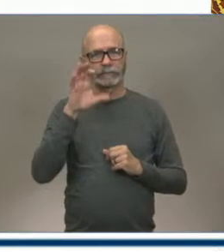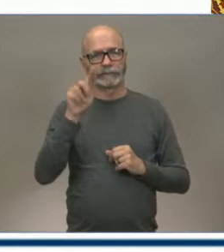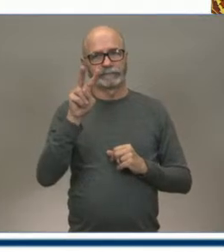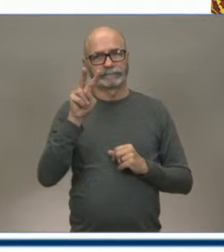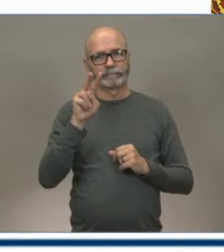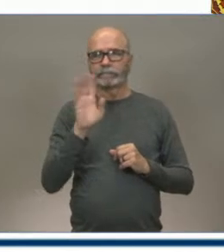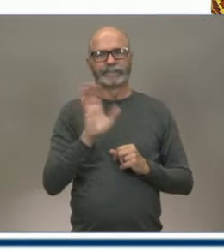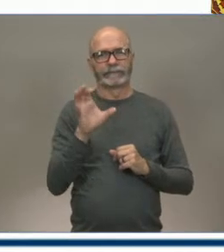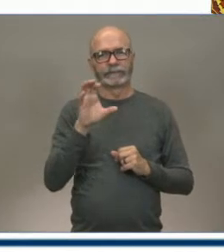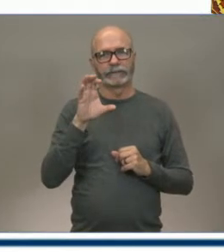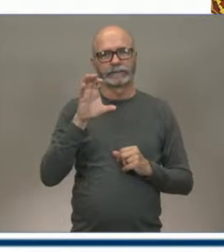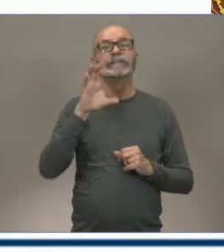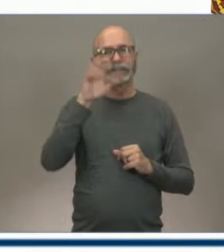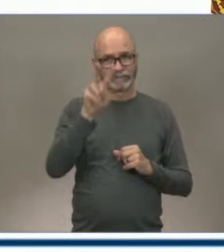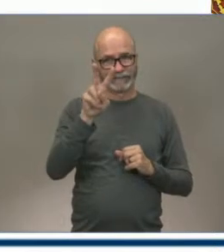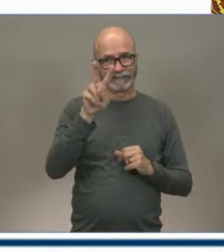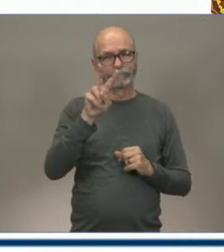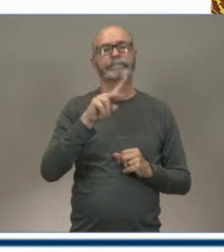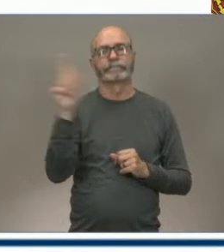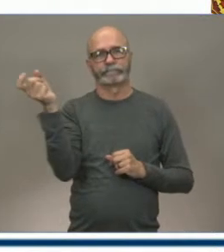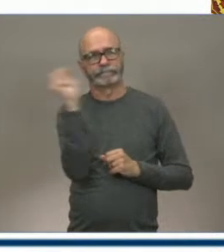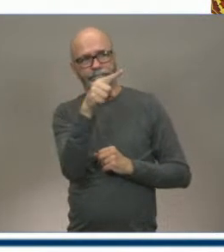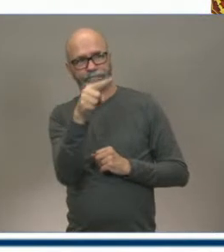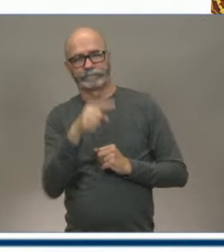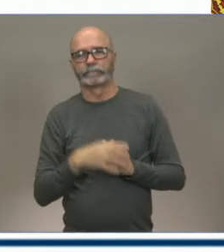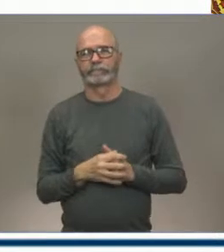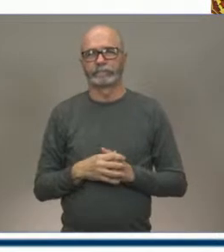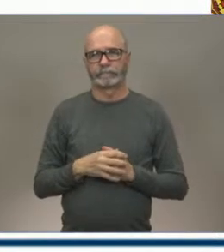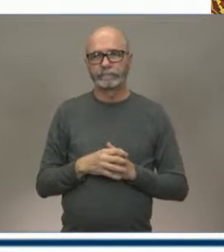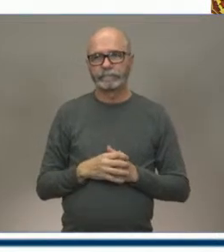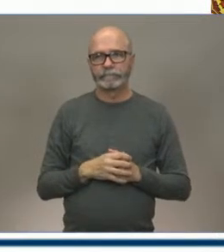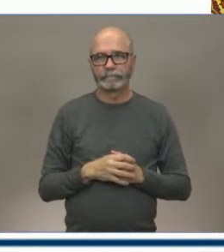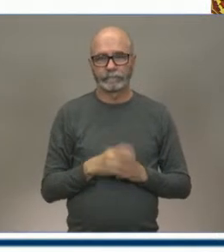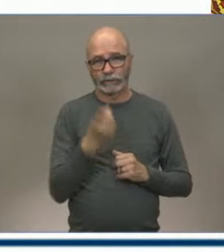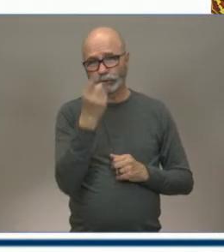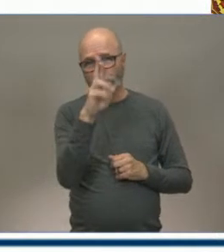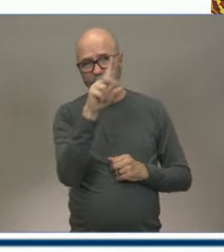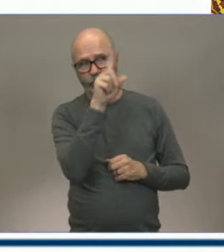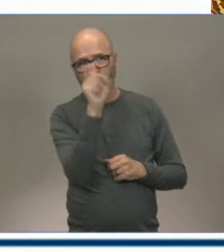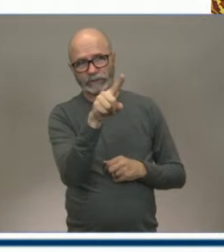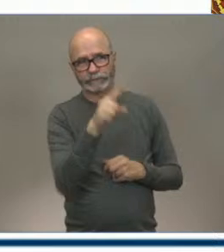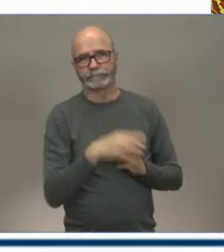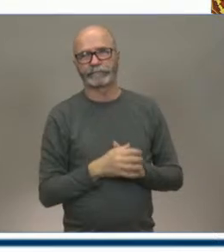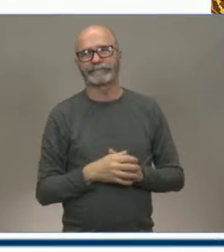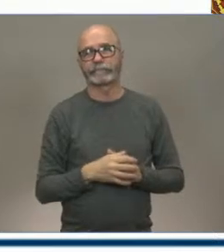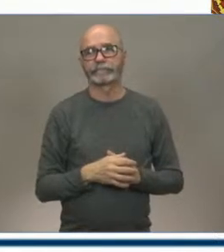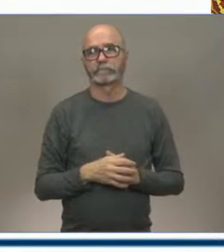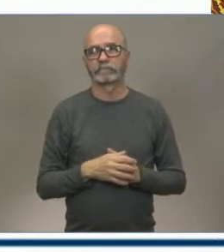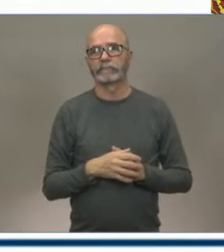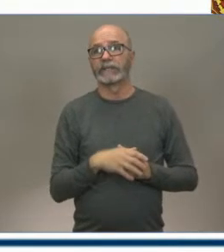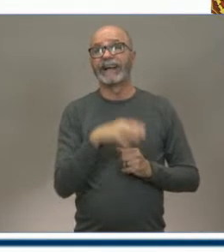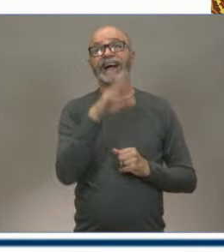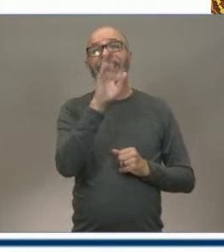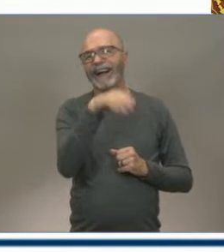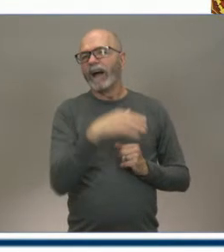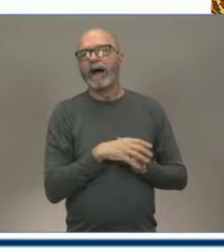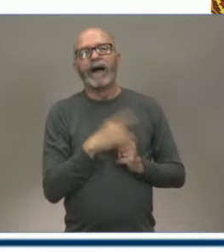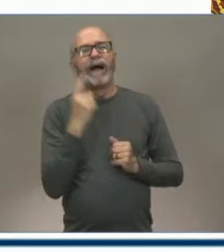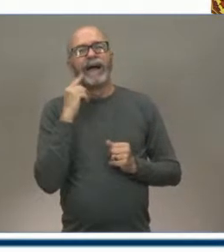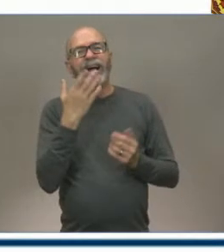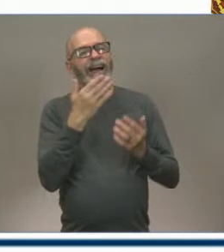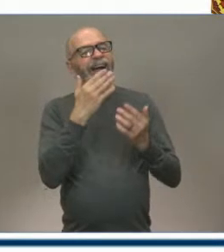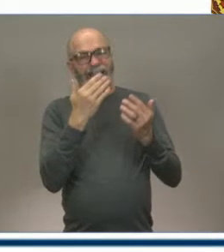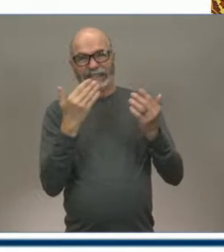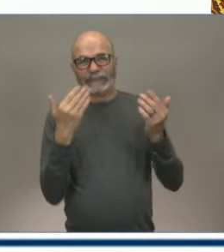Natasha. Thank you. Dr. Strang, is there any evidence yet that the COVID variant may be in Nova Scotia? We have not seen